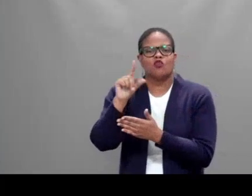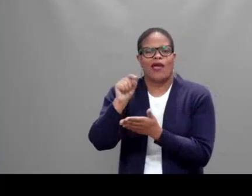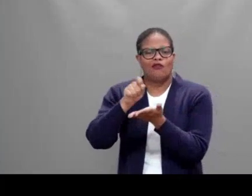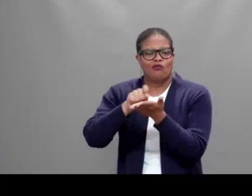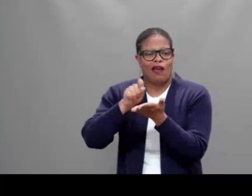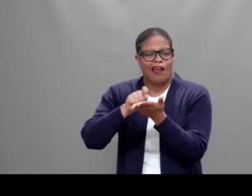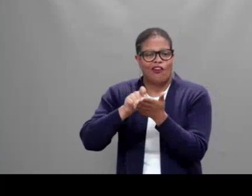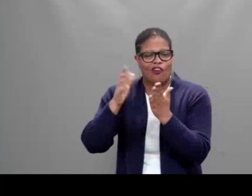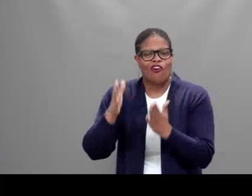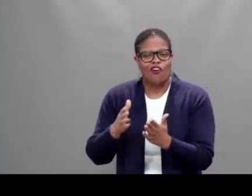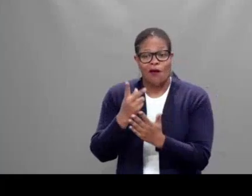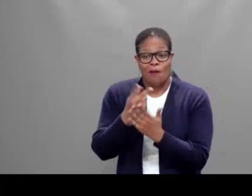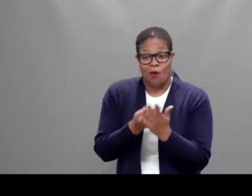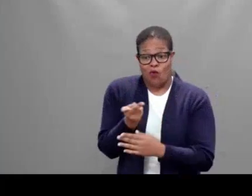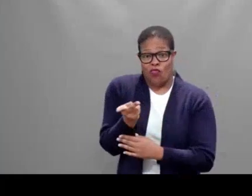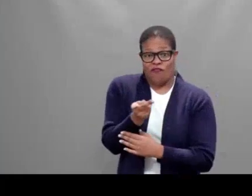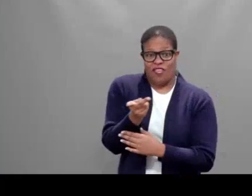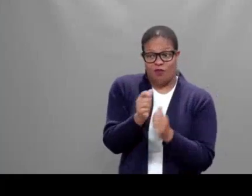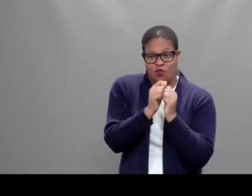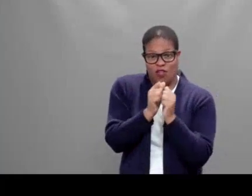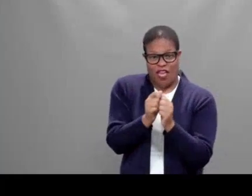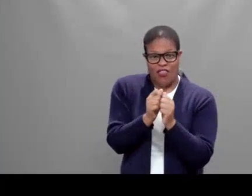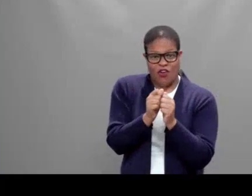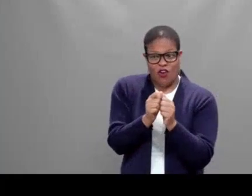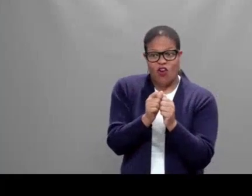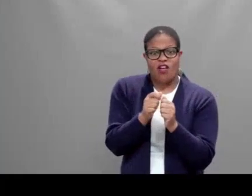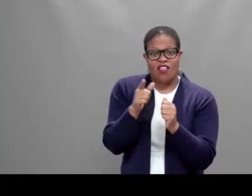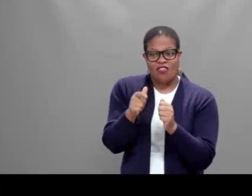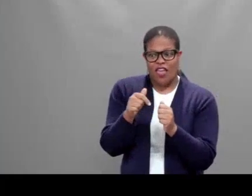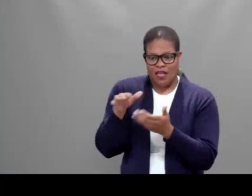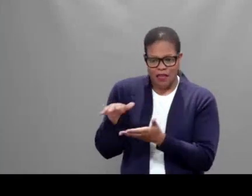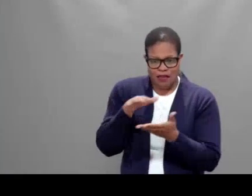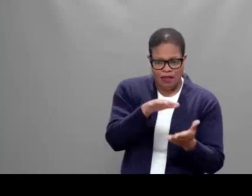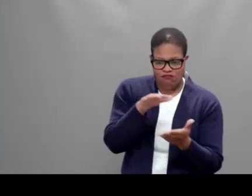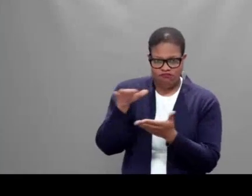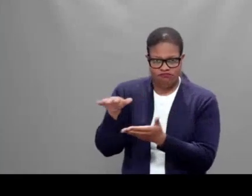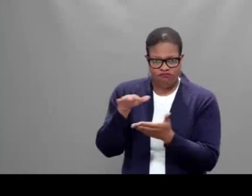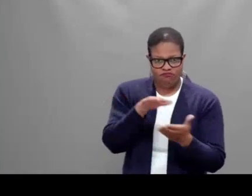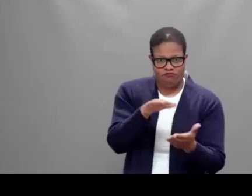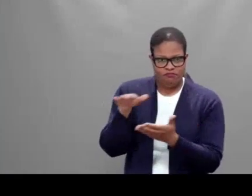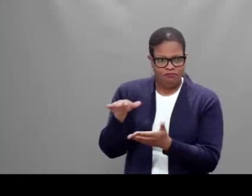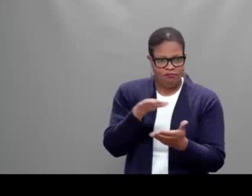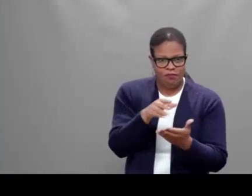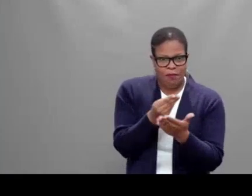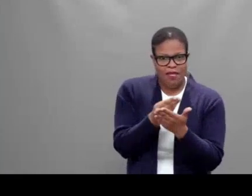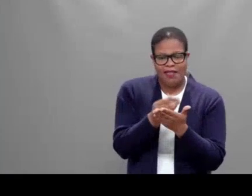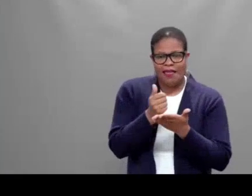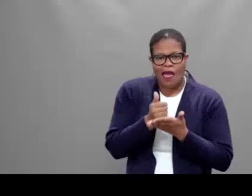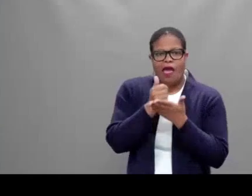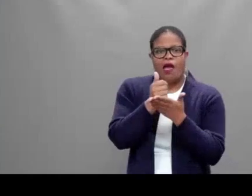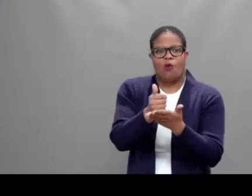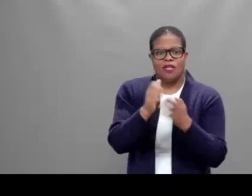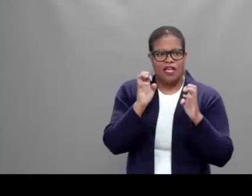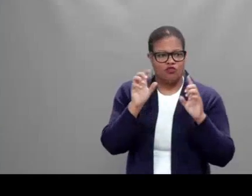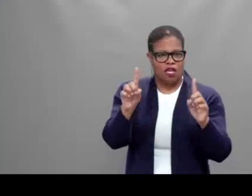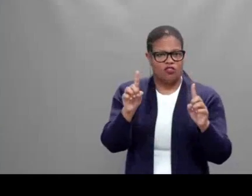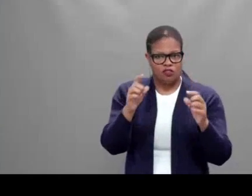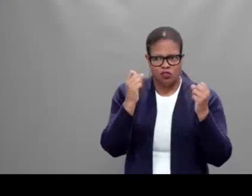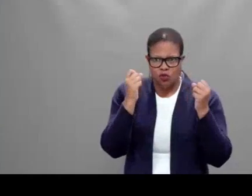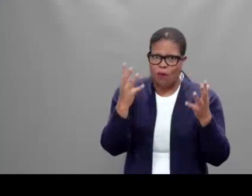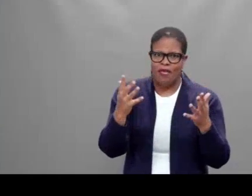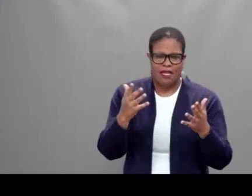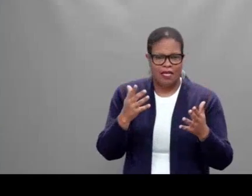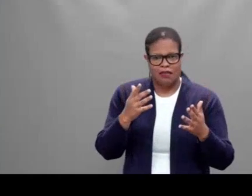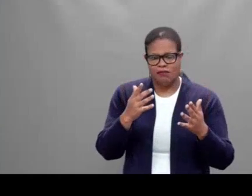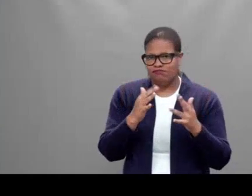and both of them together put money in our coffers that helped in education so many